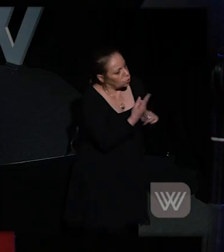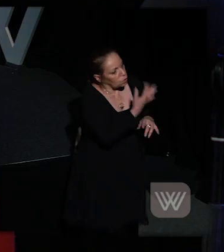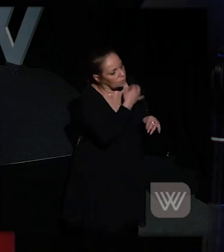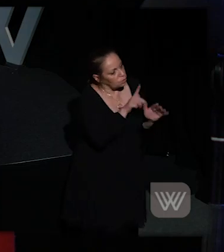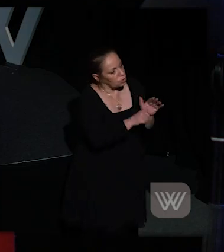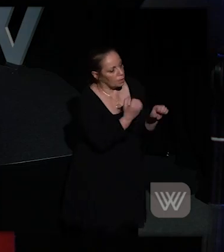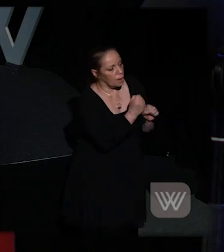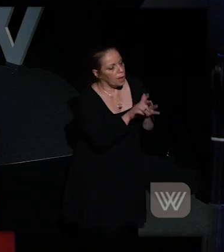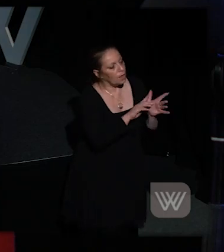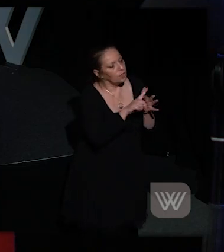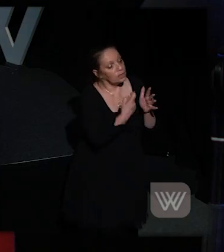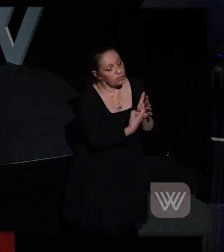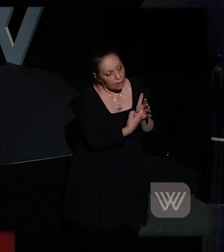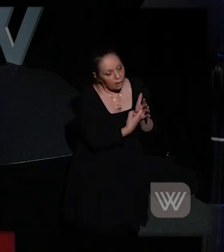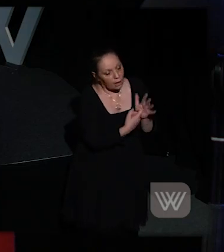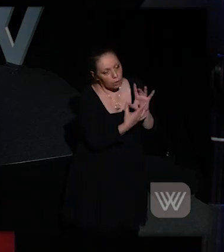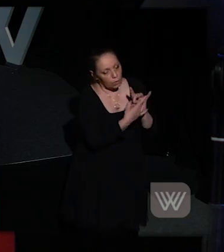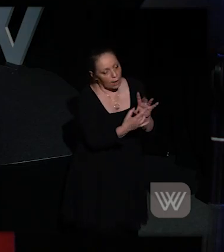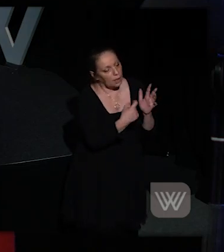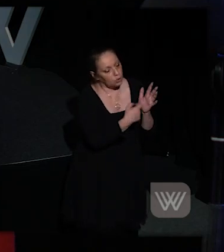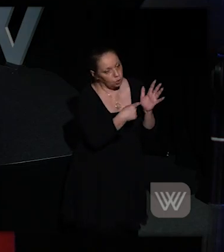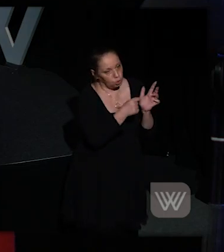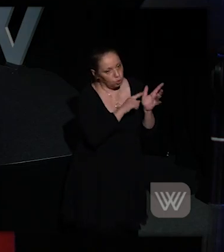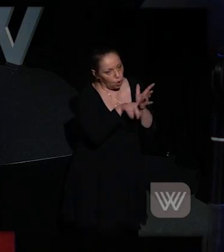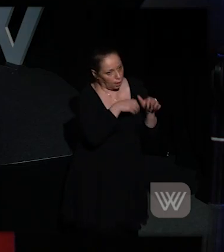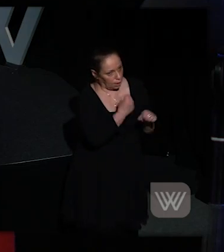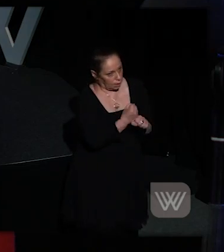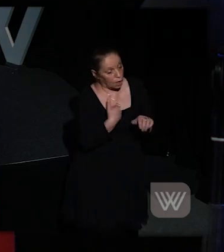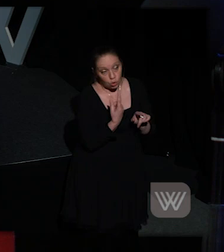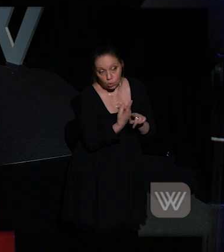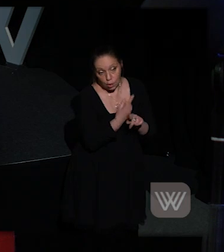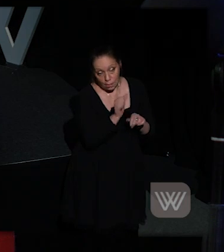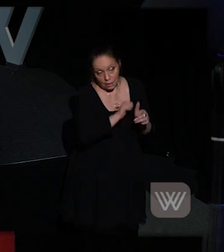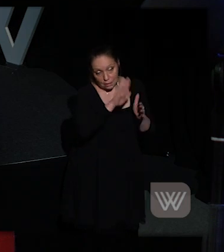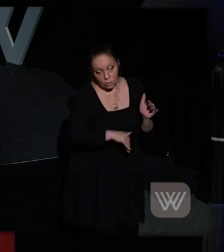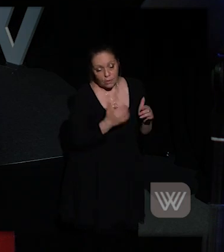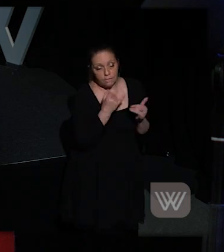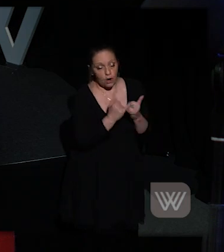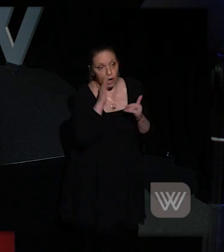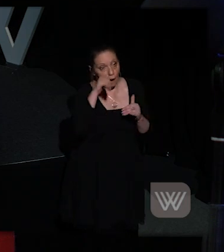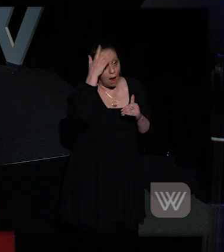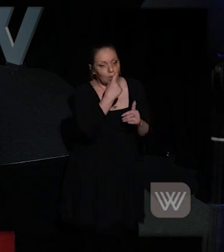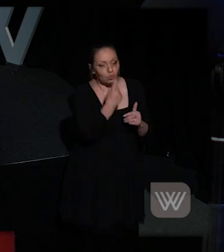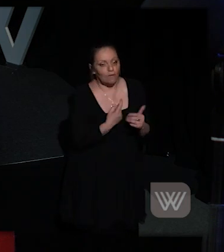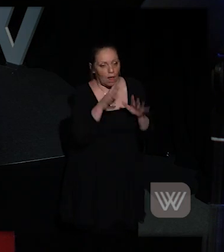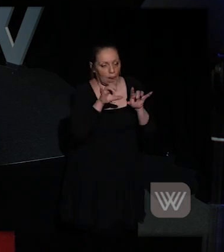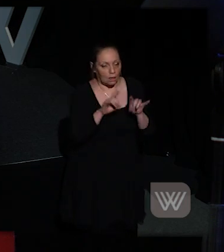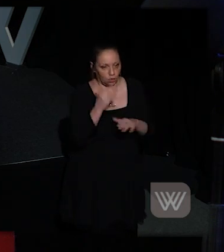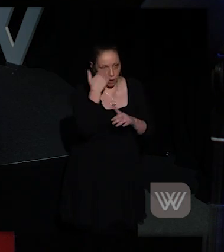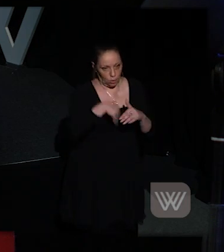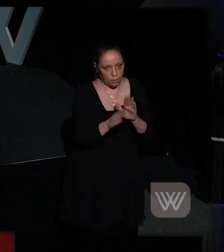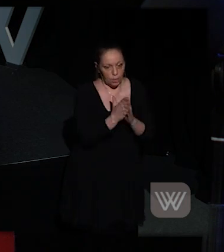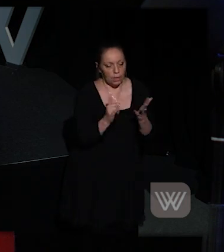now to the gendered nature of trolling and the gendered impact. And you talk about the experience of a couple of high-profile Australian women in